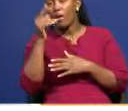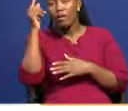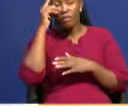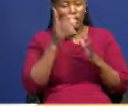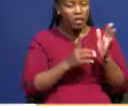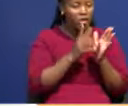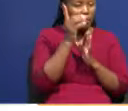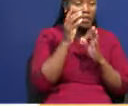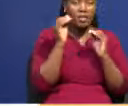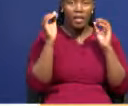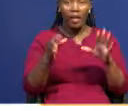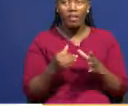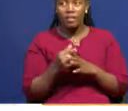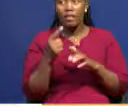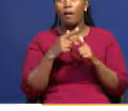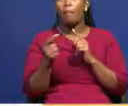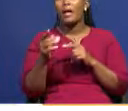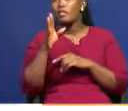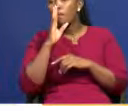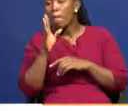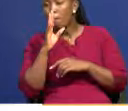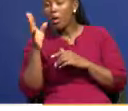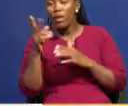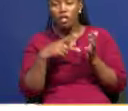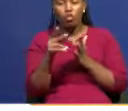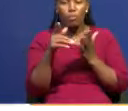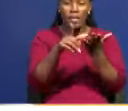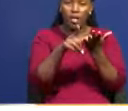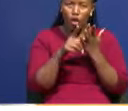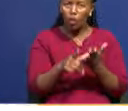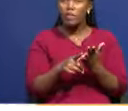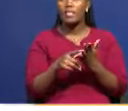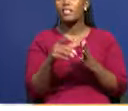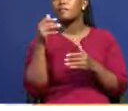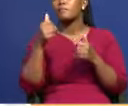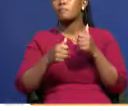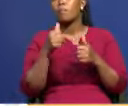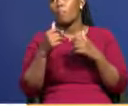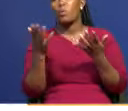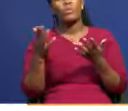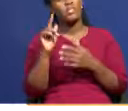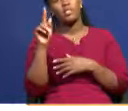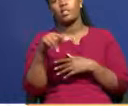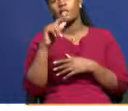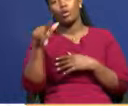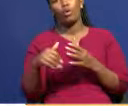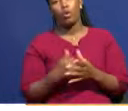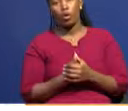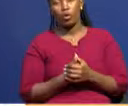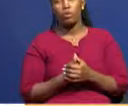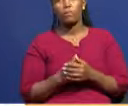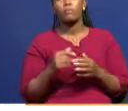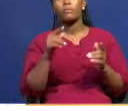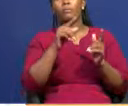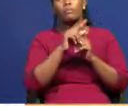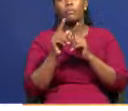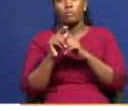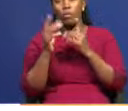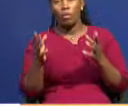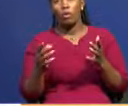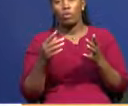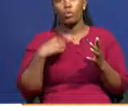Mm-hmm. They are borrowing to pay debts, mm. which is absurd. So if, even the,